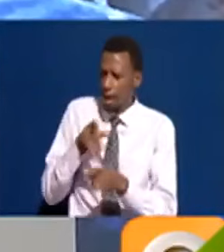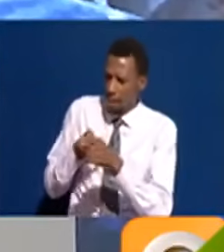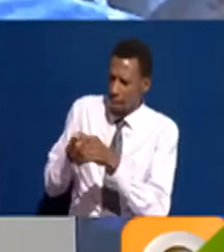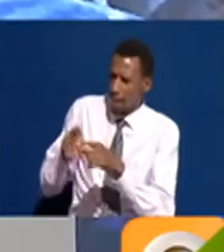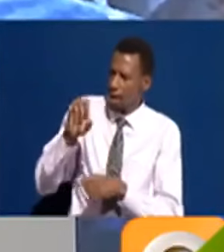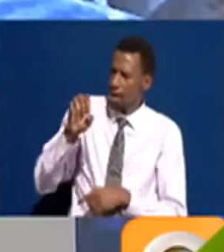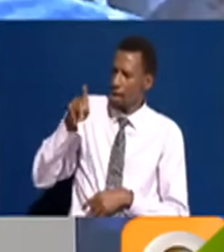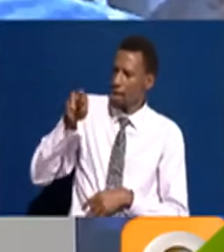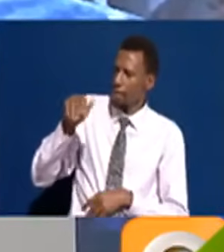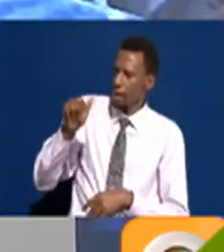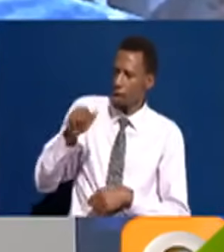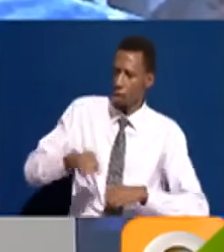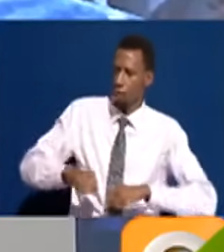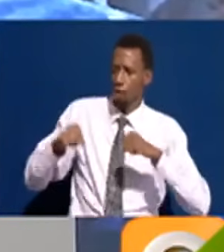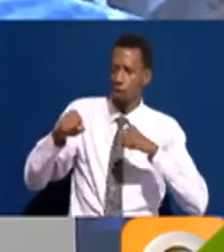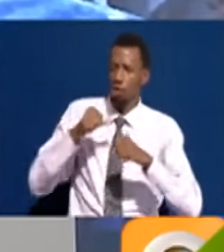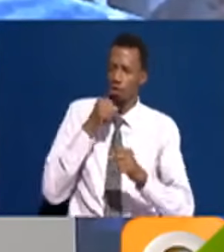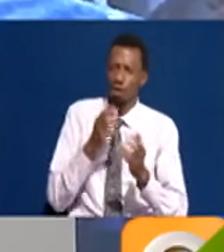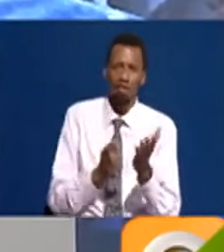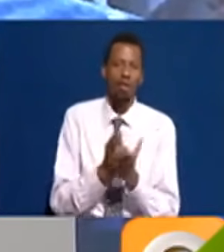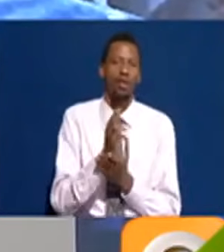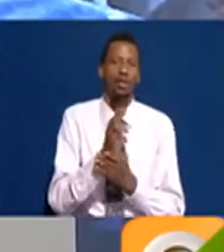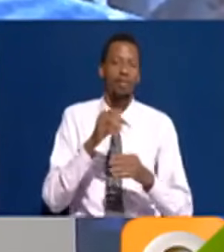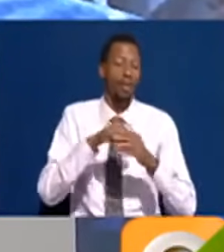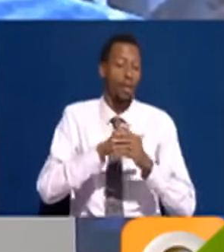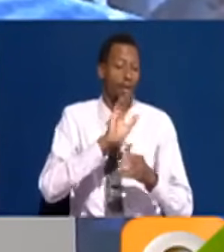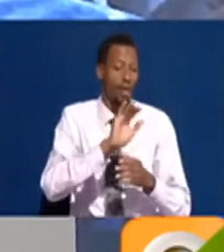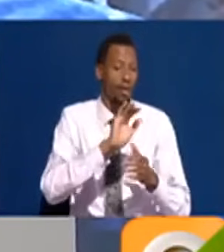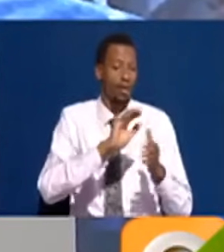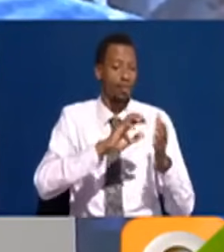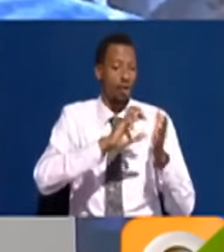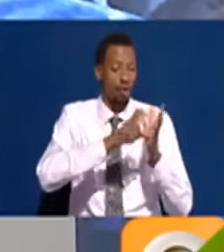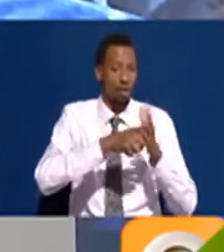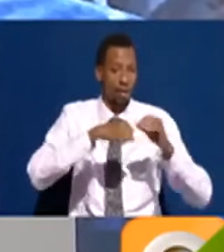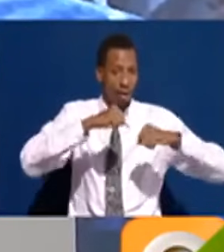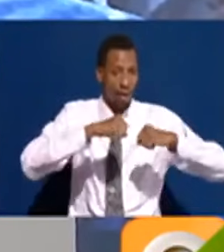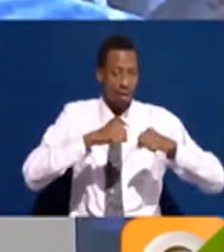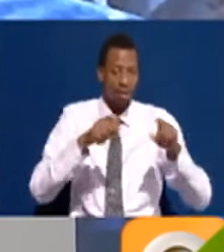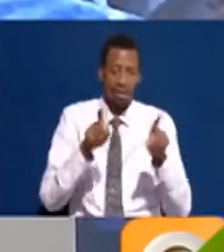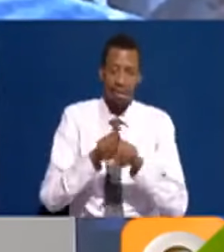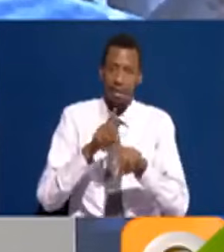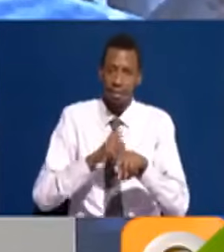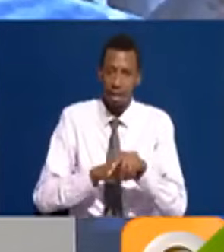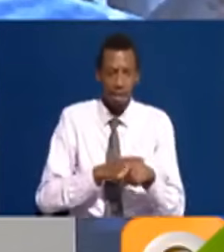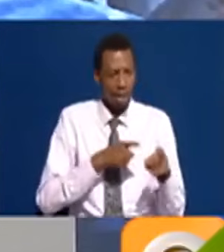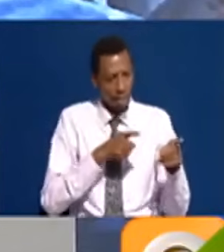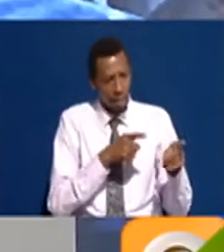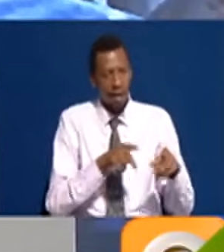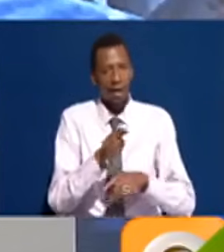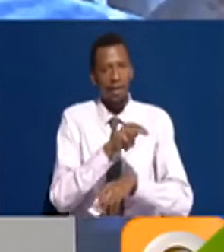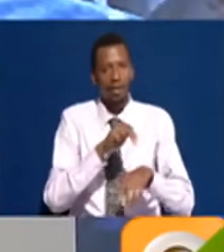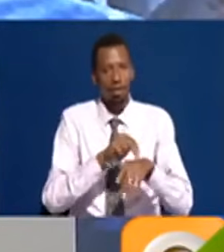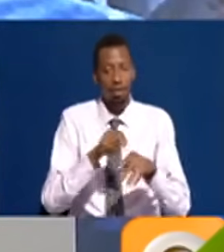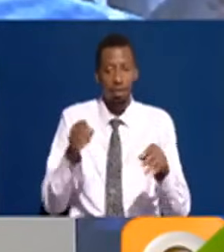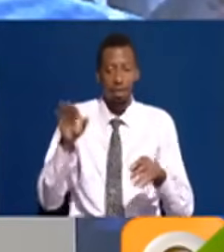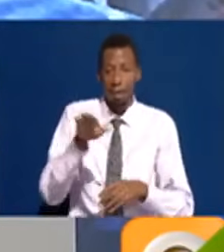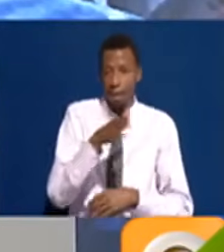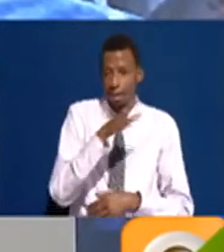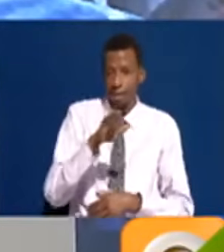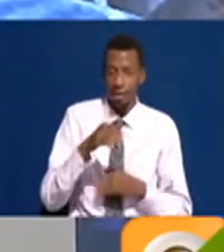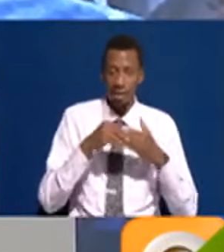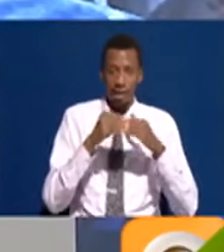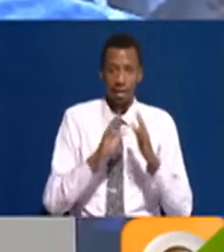of insincerity in the deal while at the same time training his guns on National Assembly leader Kimani Ichungwa